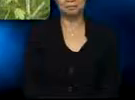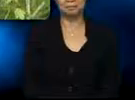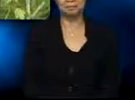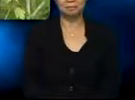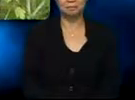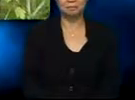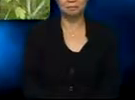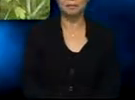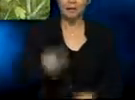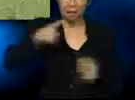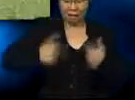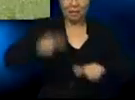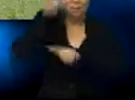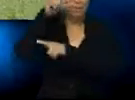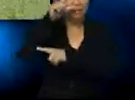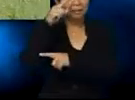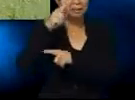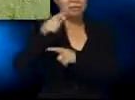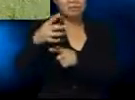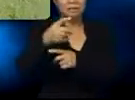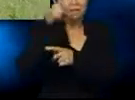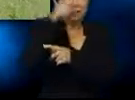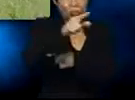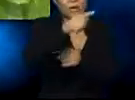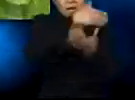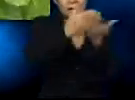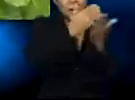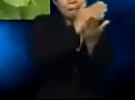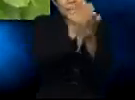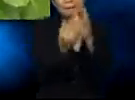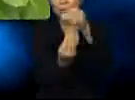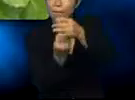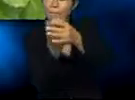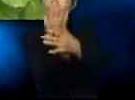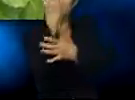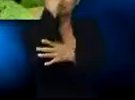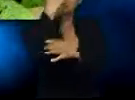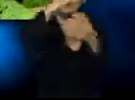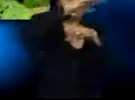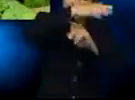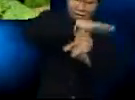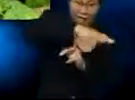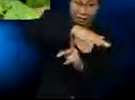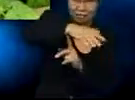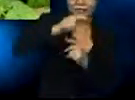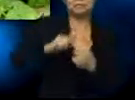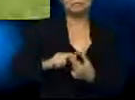Let's take a look at some parts of plants. The leaves,